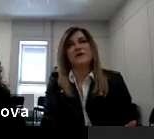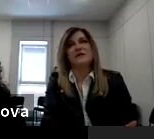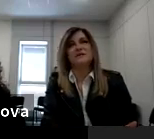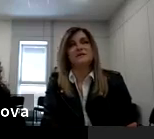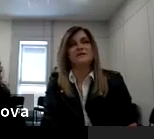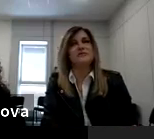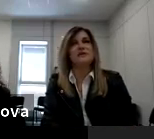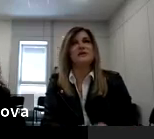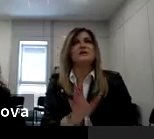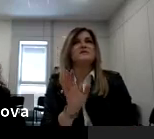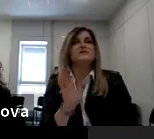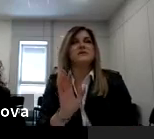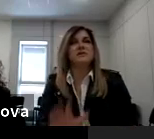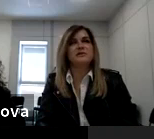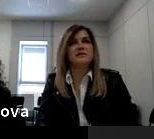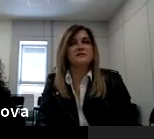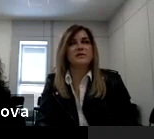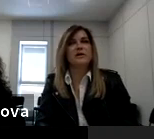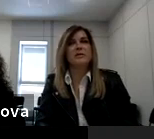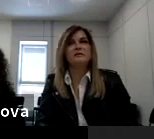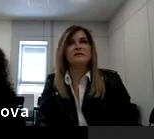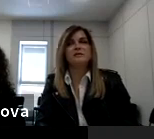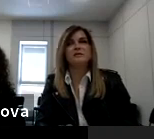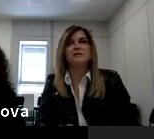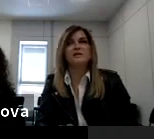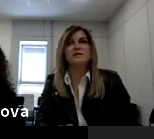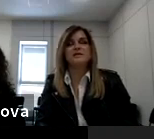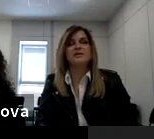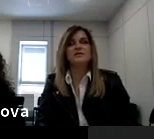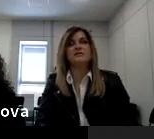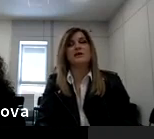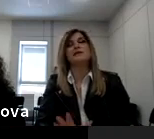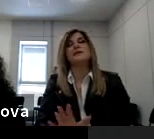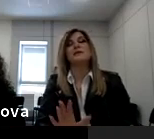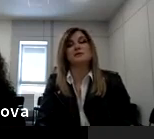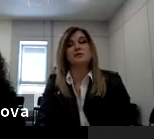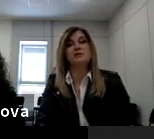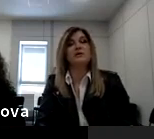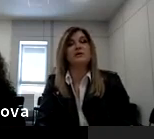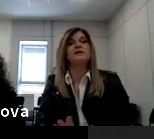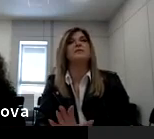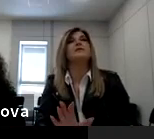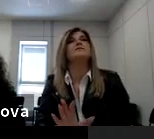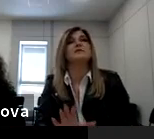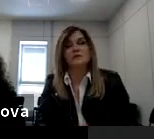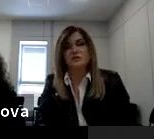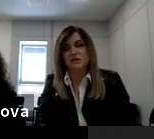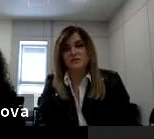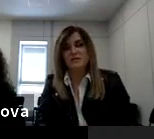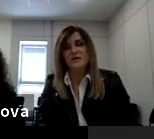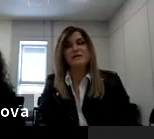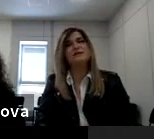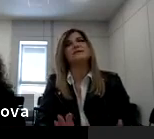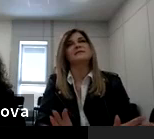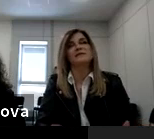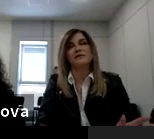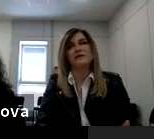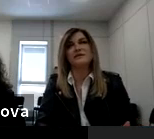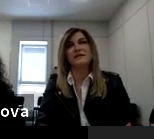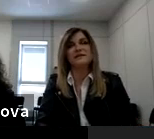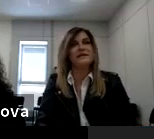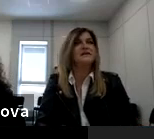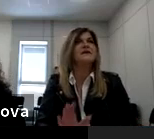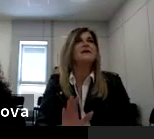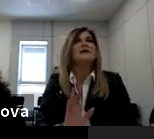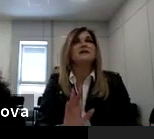Very fast, actually. Yeah. So we already spoke about installation friendly, about node block, and about adjustment scale. Everything